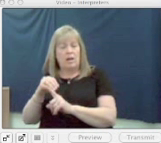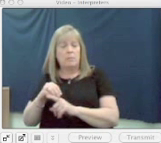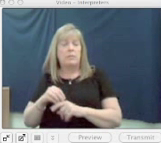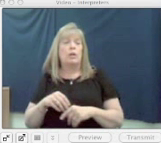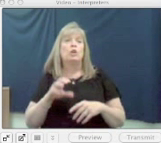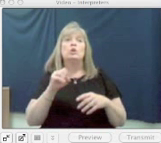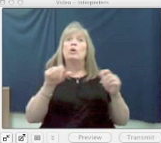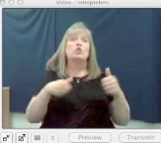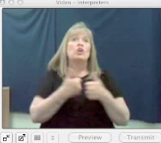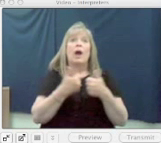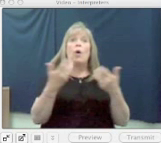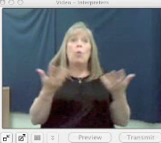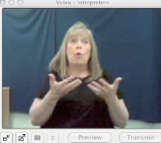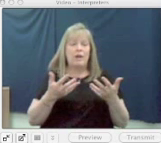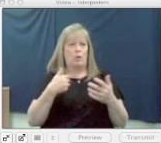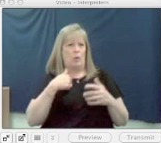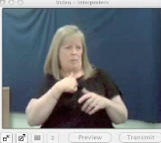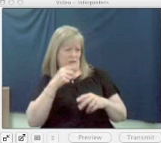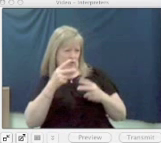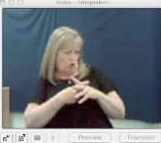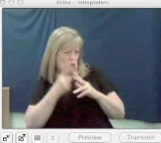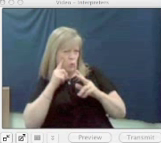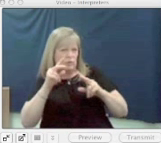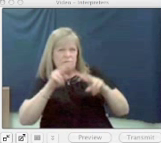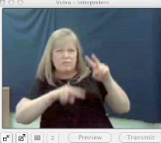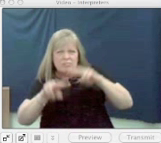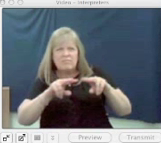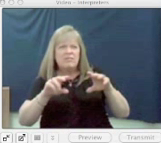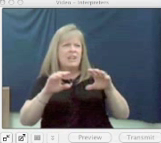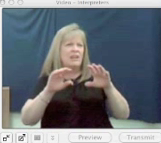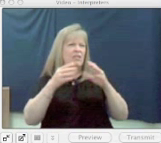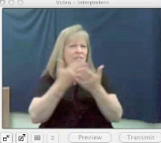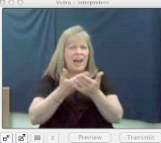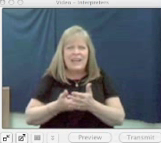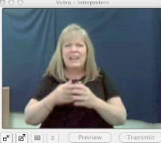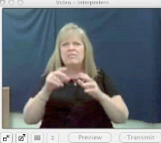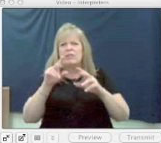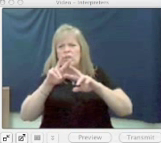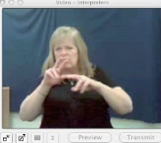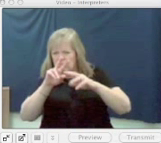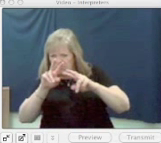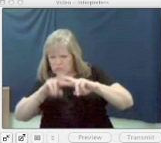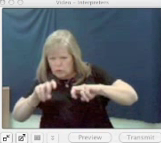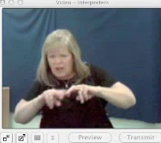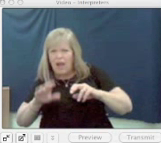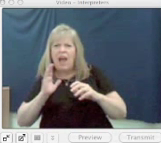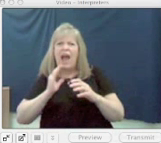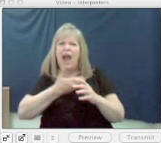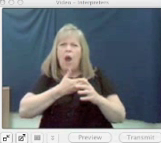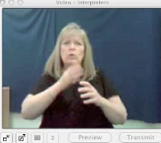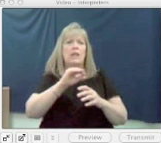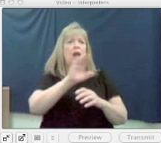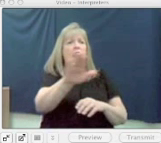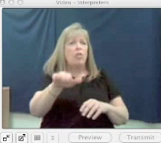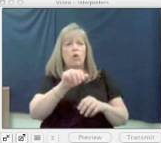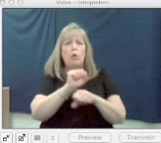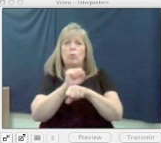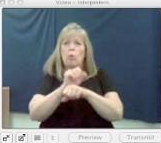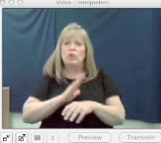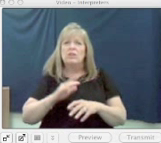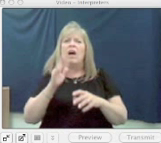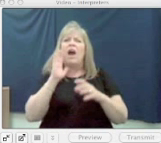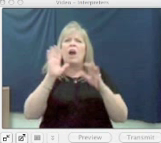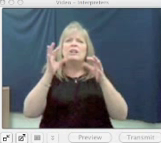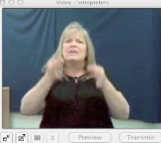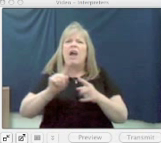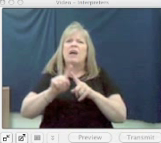critique ours and our colleagues' work decisions, understanding the interplay of demands and controls. Not inherently in this